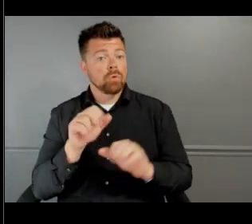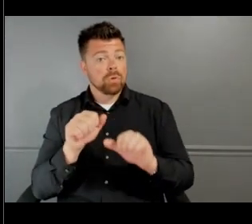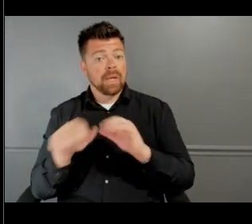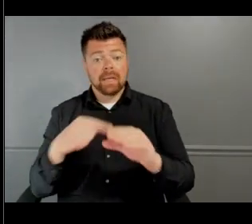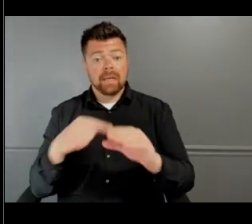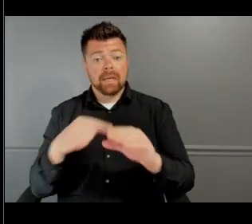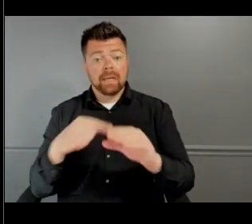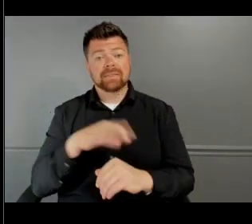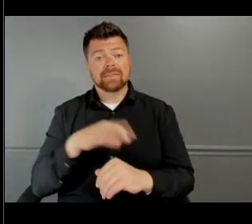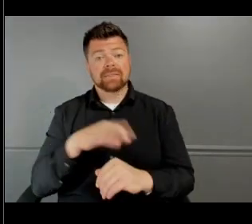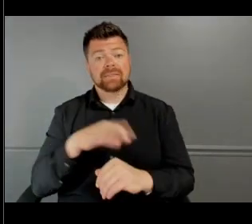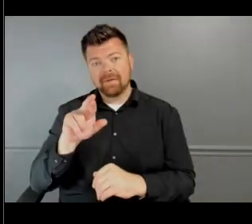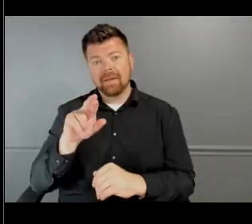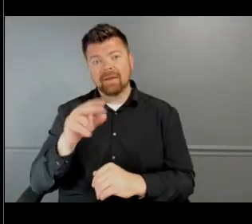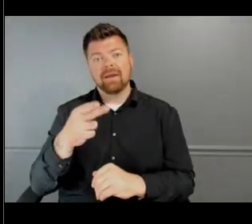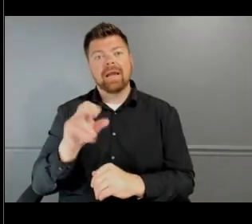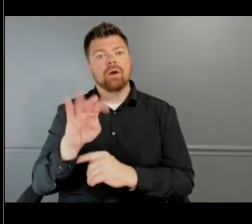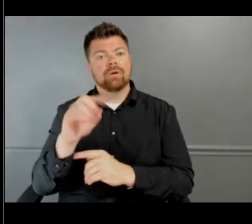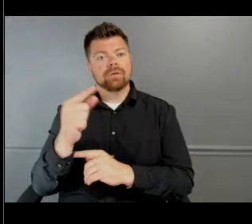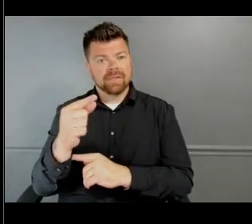us at